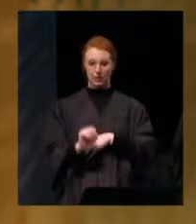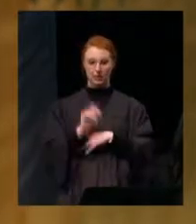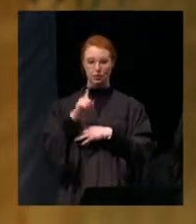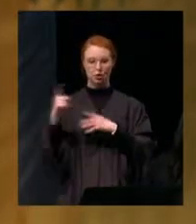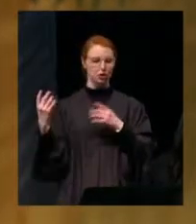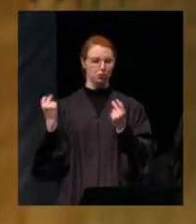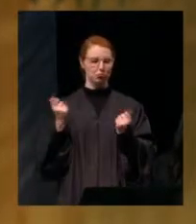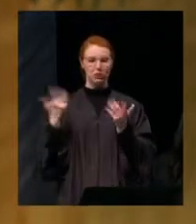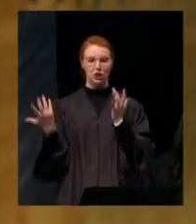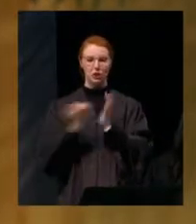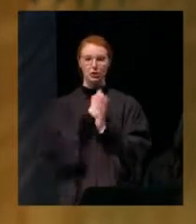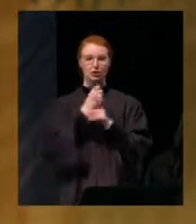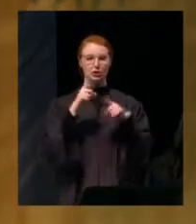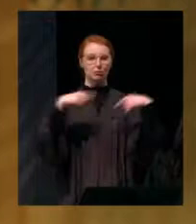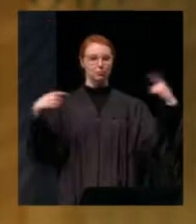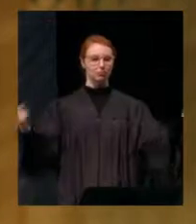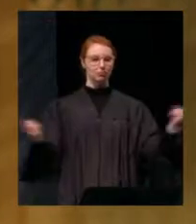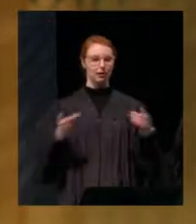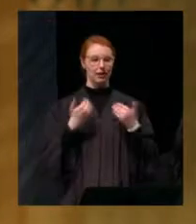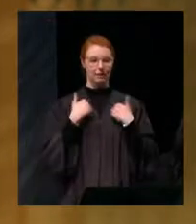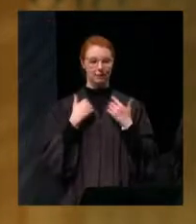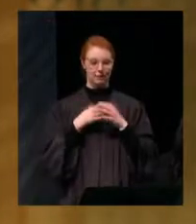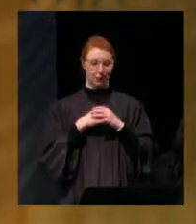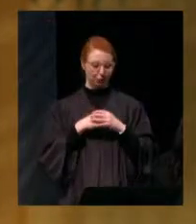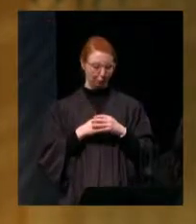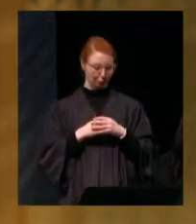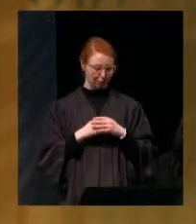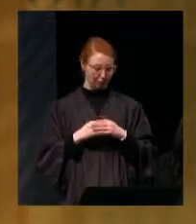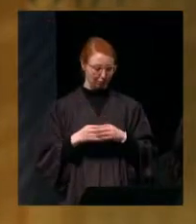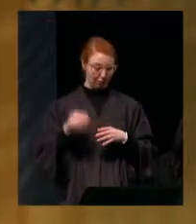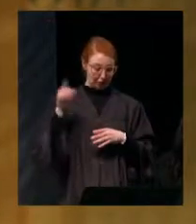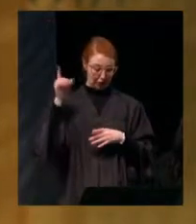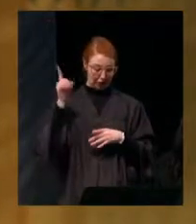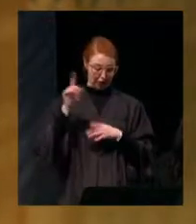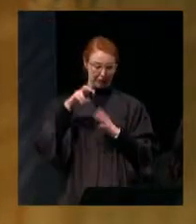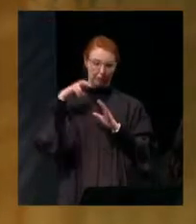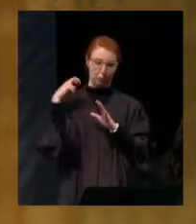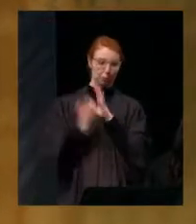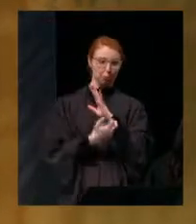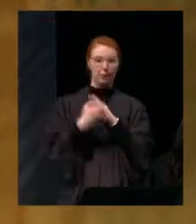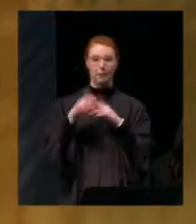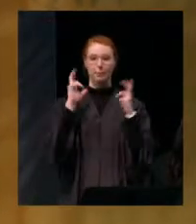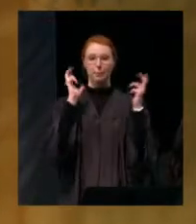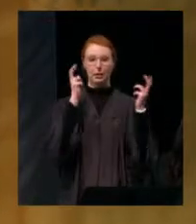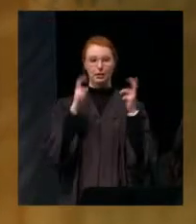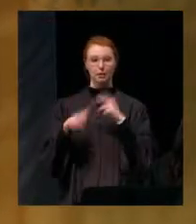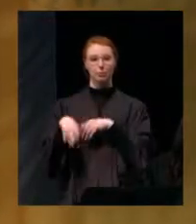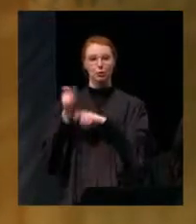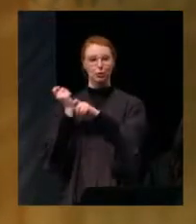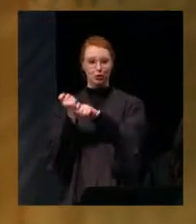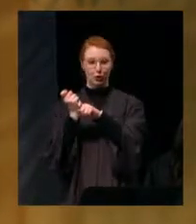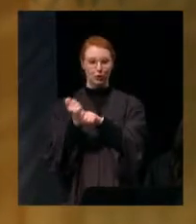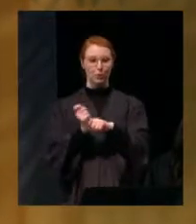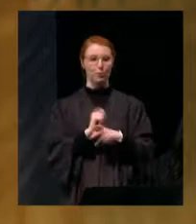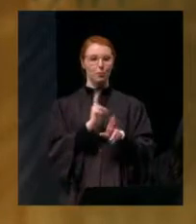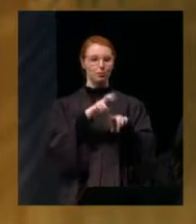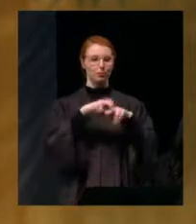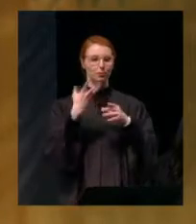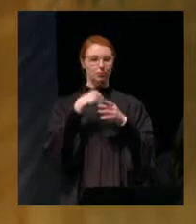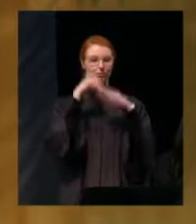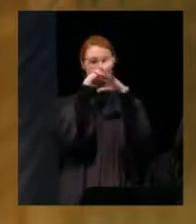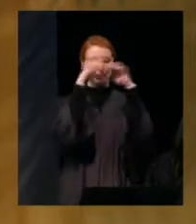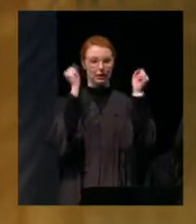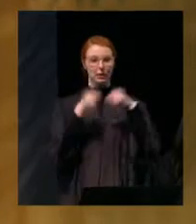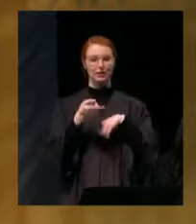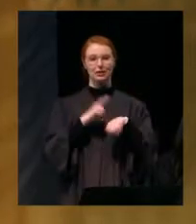advantage of the opportunities lying right in front of her. Brooklyn has been heavily involved in basketball, softball, student council, National